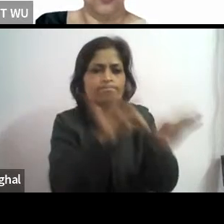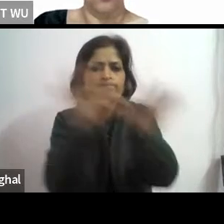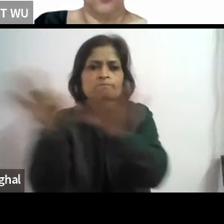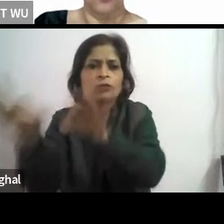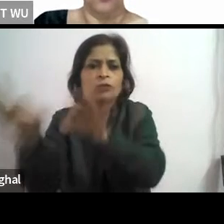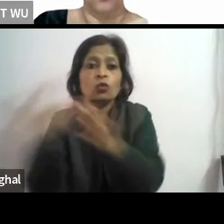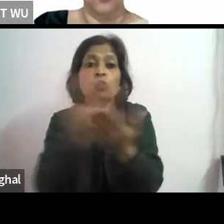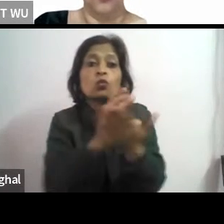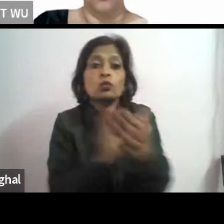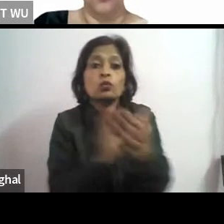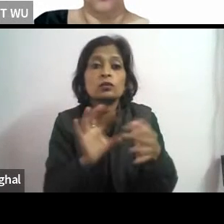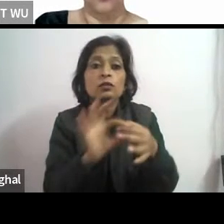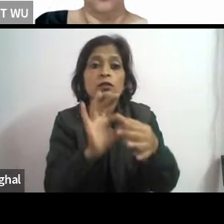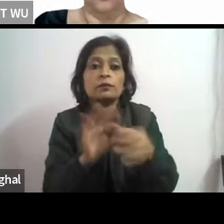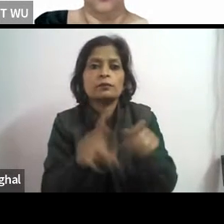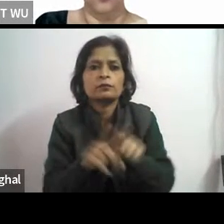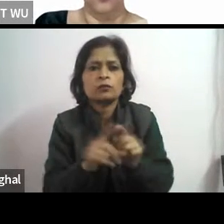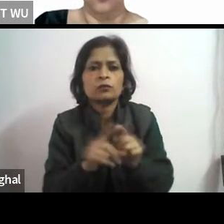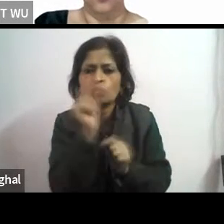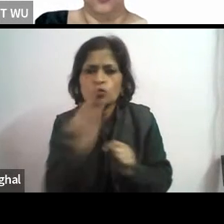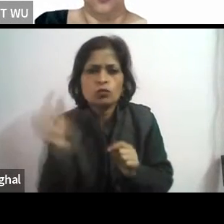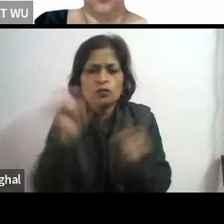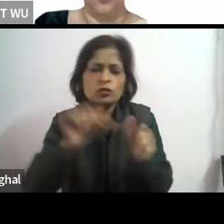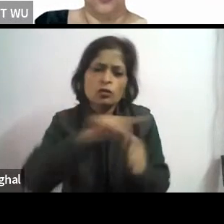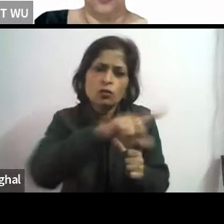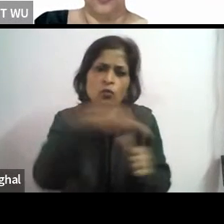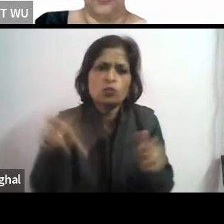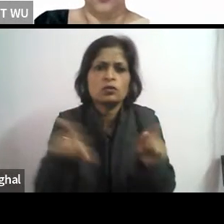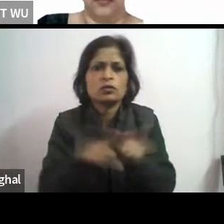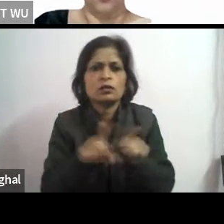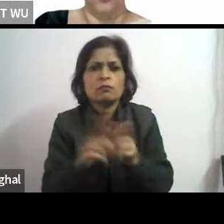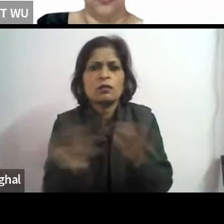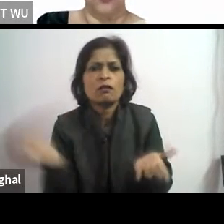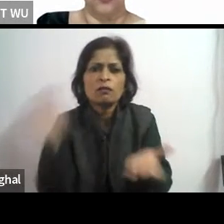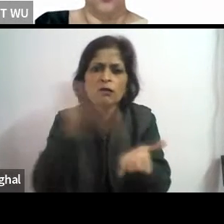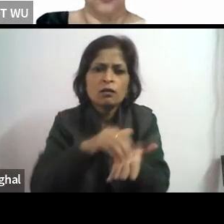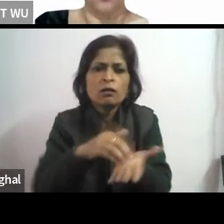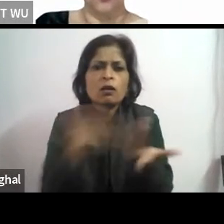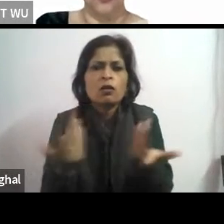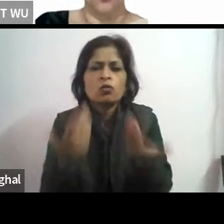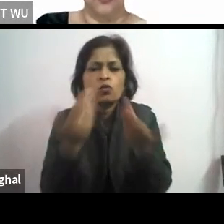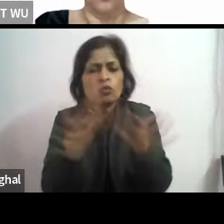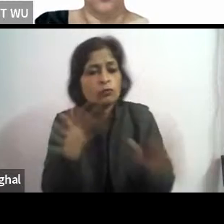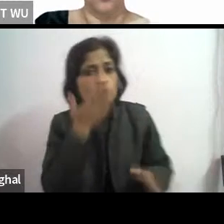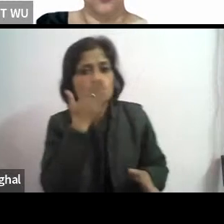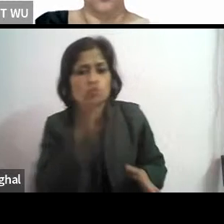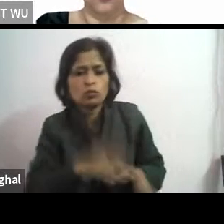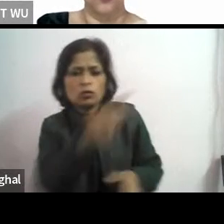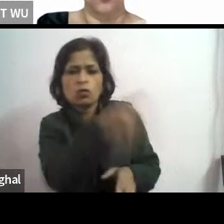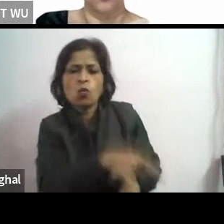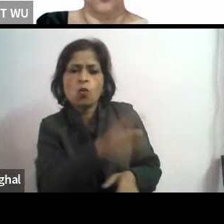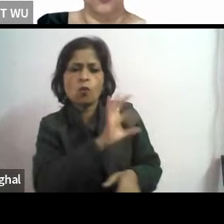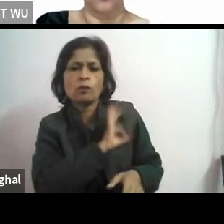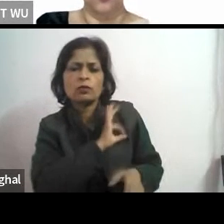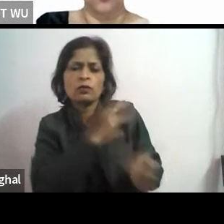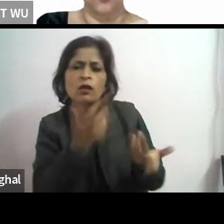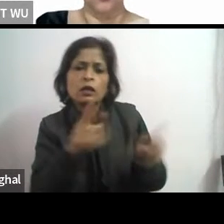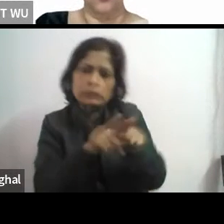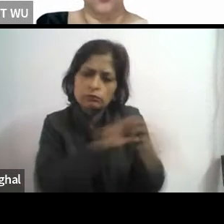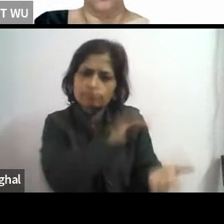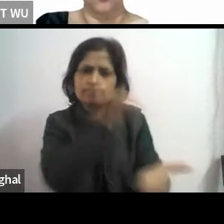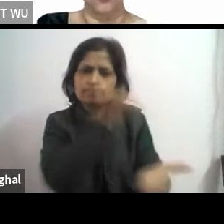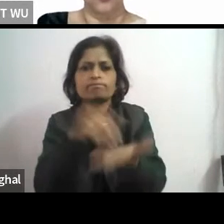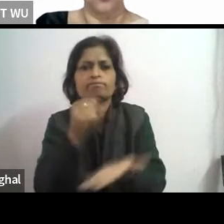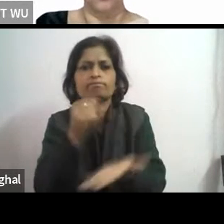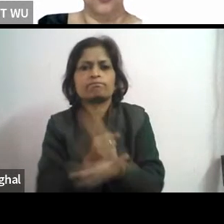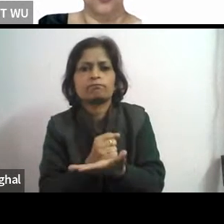Why every university, every institute can give admission in whatever choice of the learner, And that particular MOOC